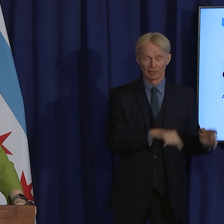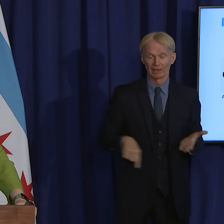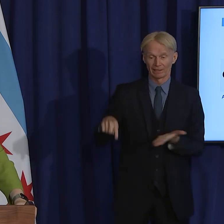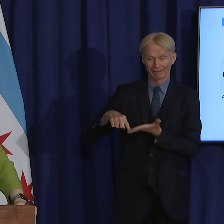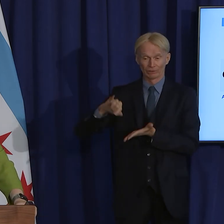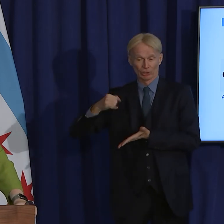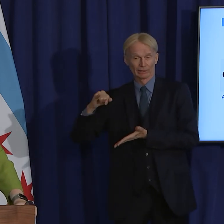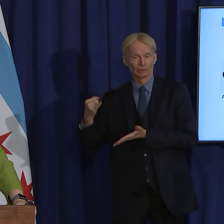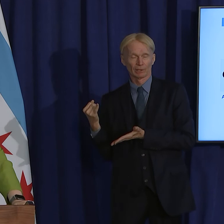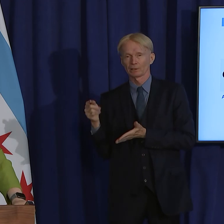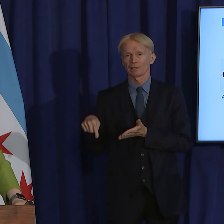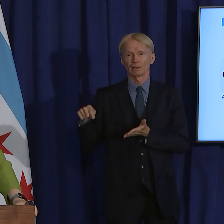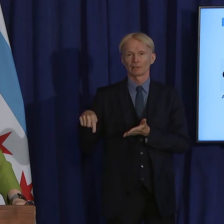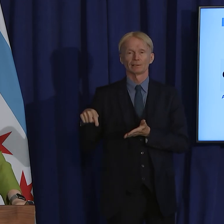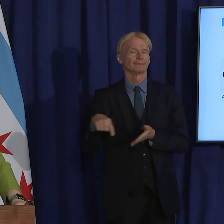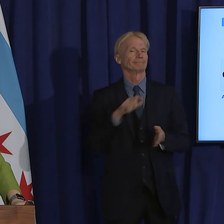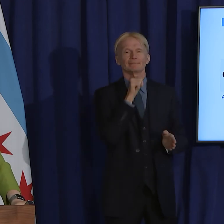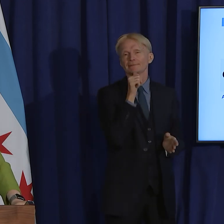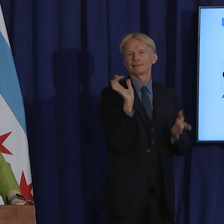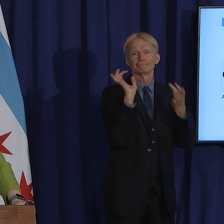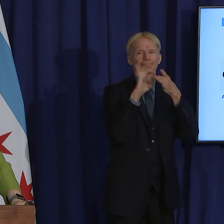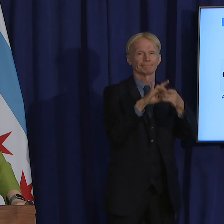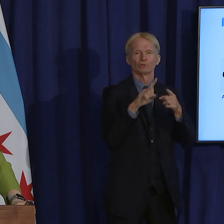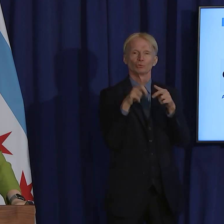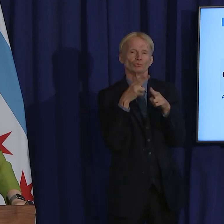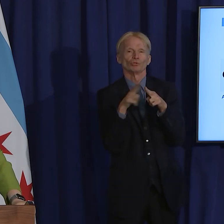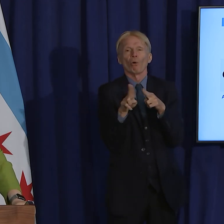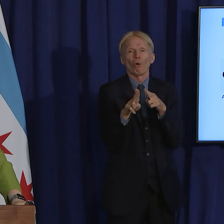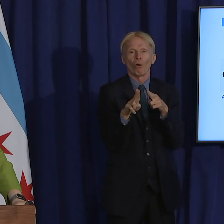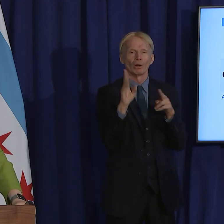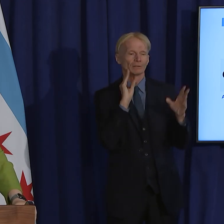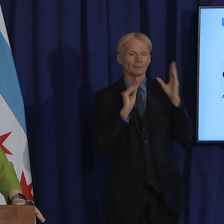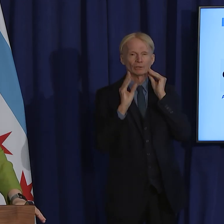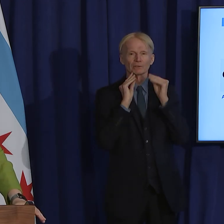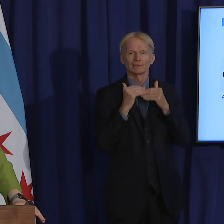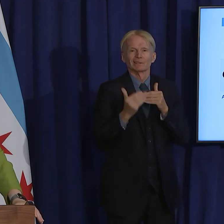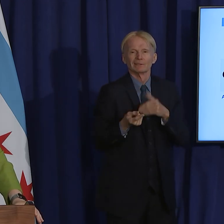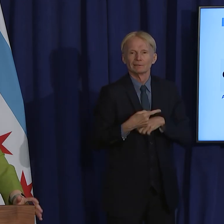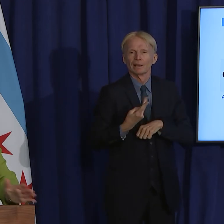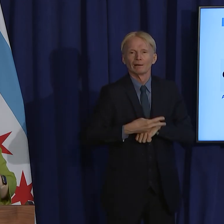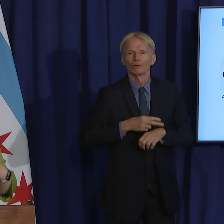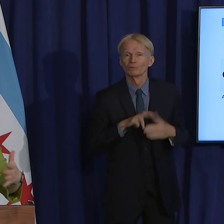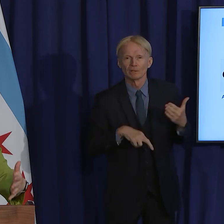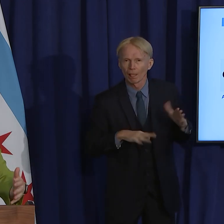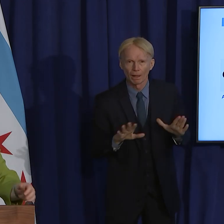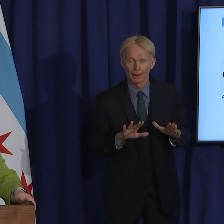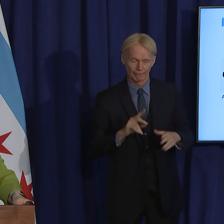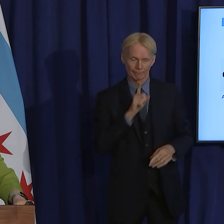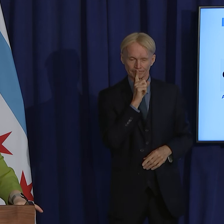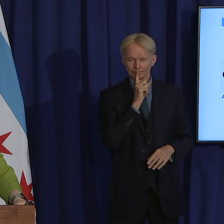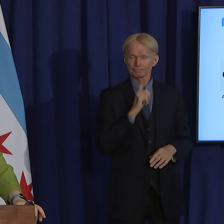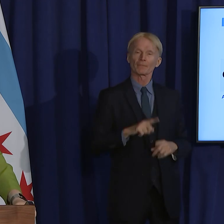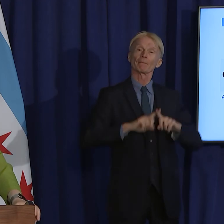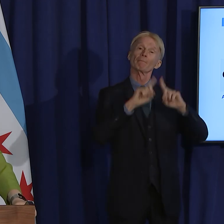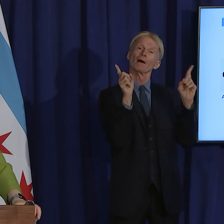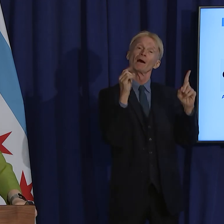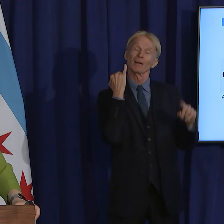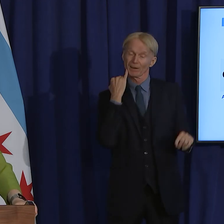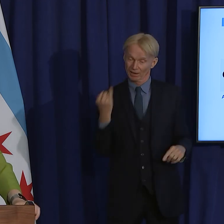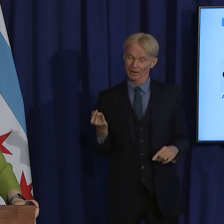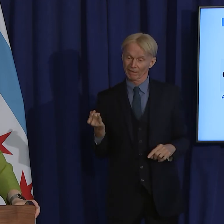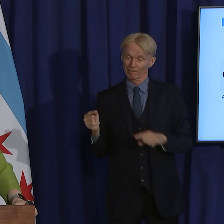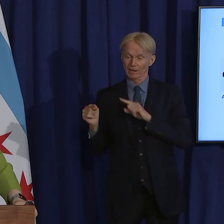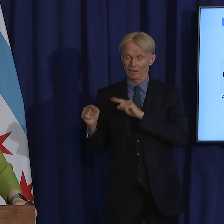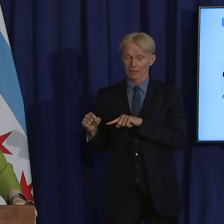not related to any short-term effects. The thought on this, if this does turn out to be linked in some ways, that is